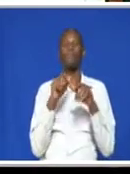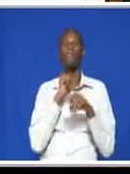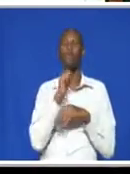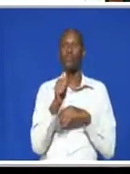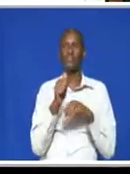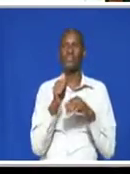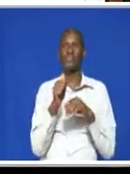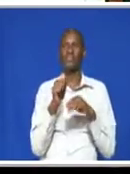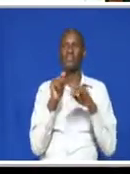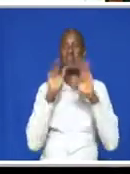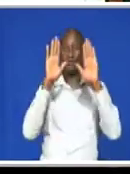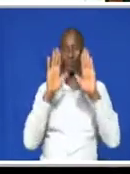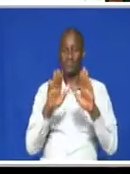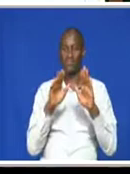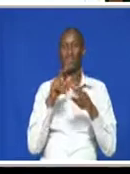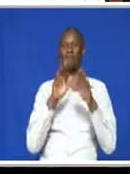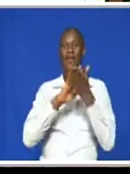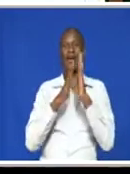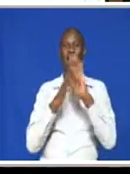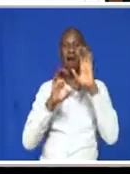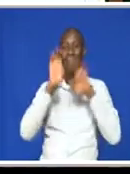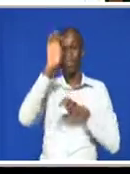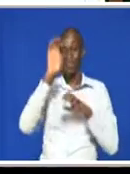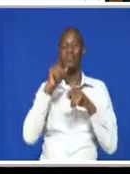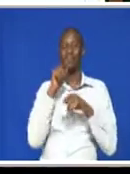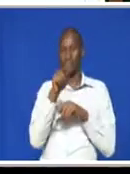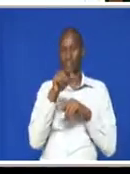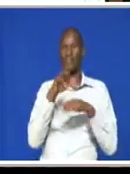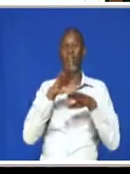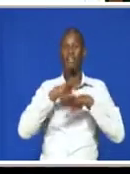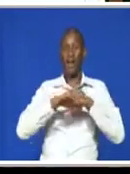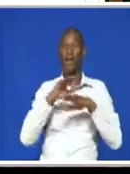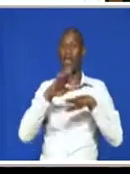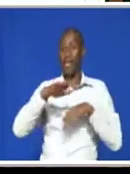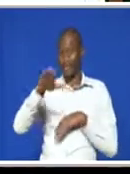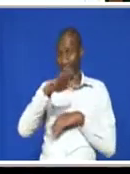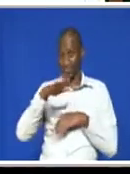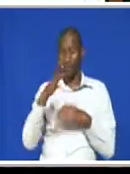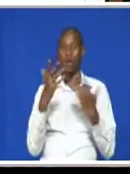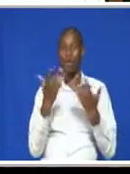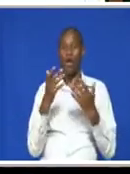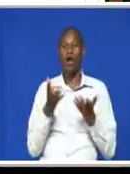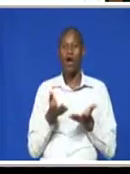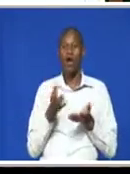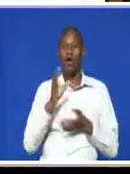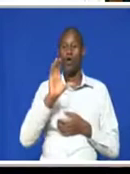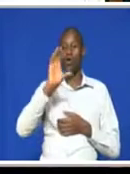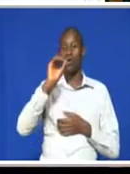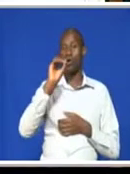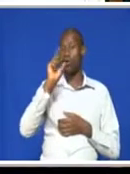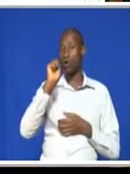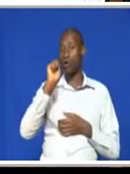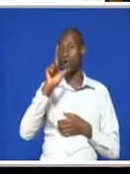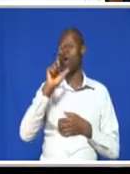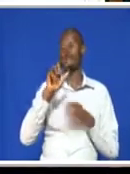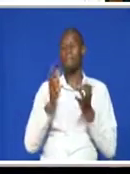very ugly, is what we refer to as derelict land. It is found in areas, and especially where coal is mined using